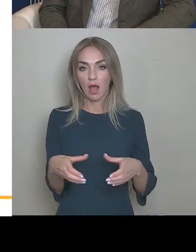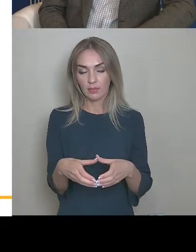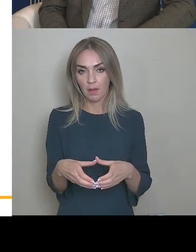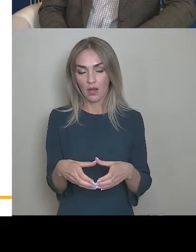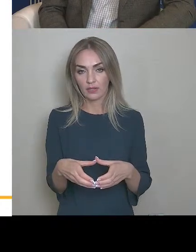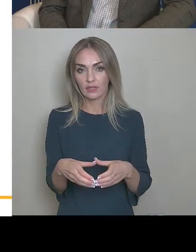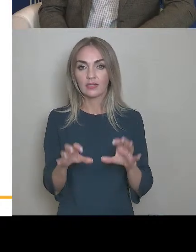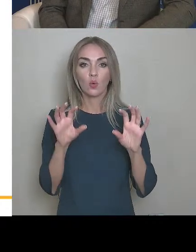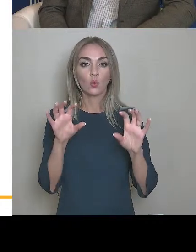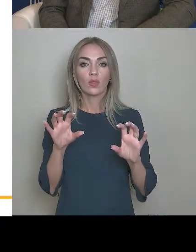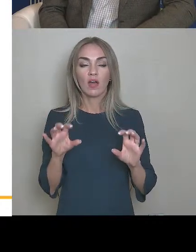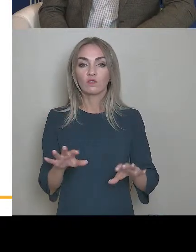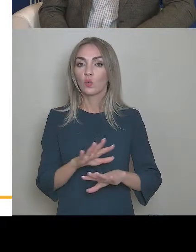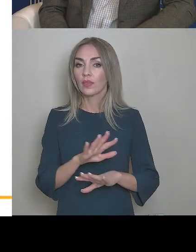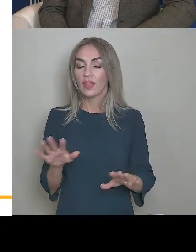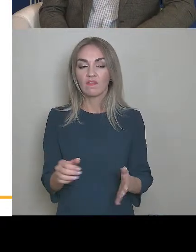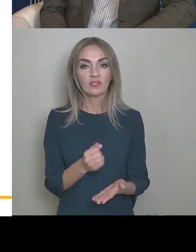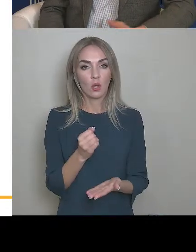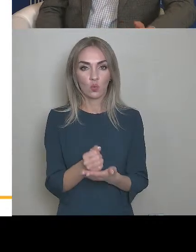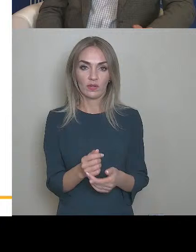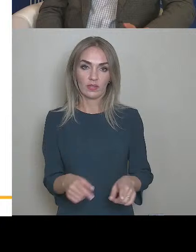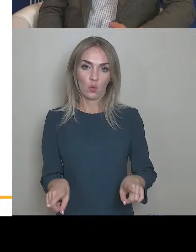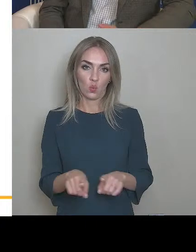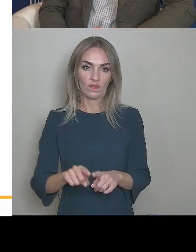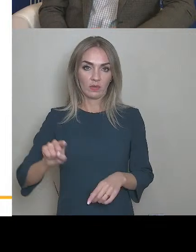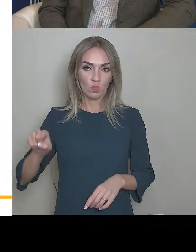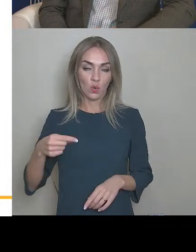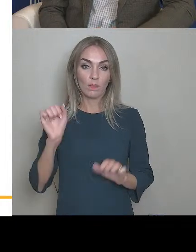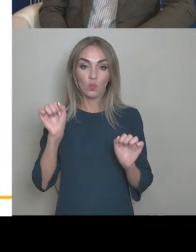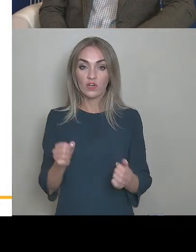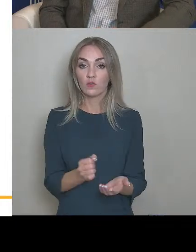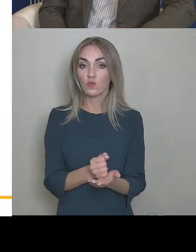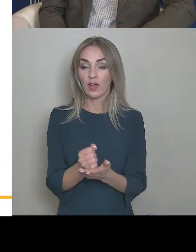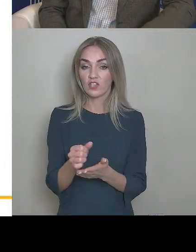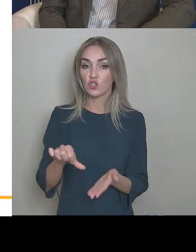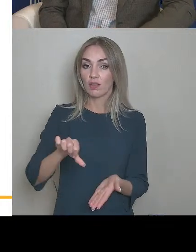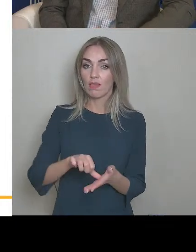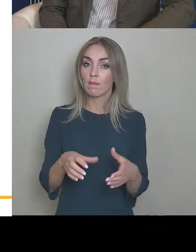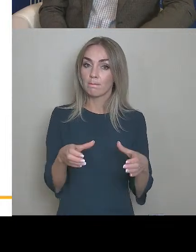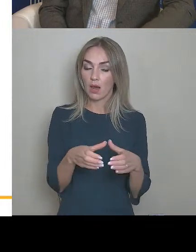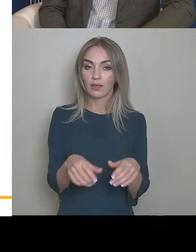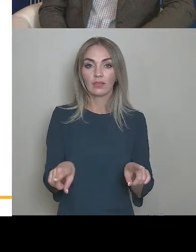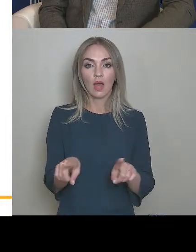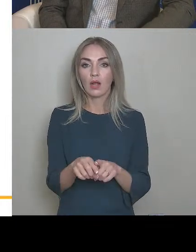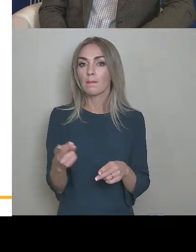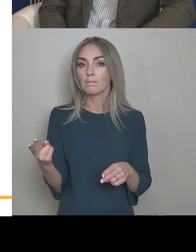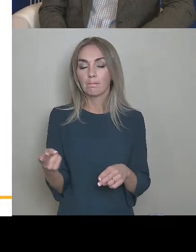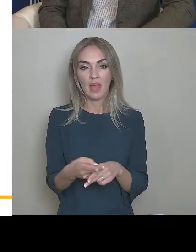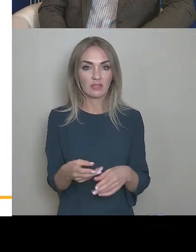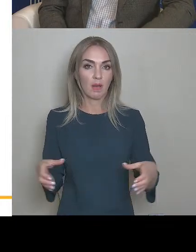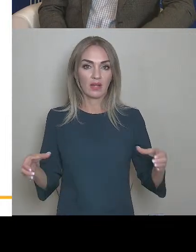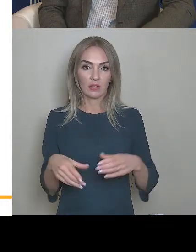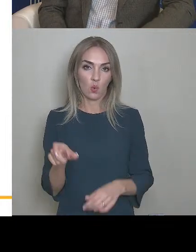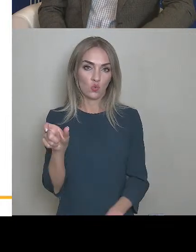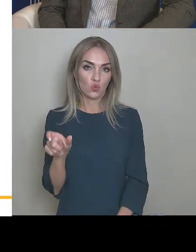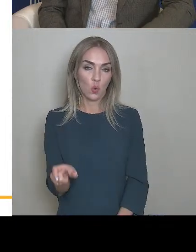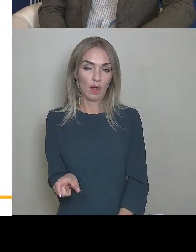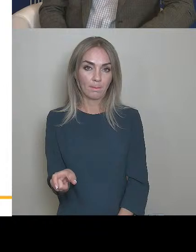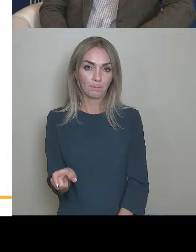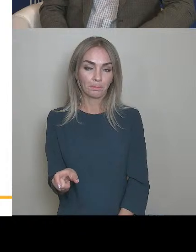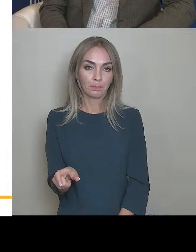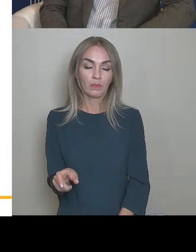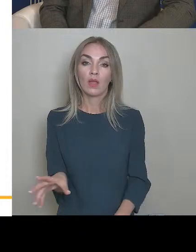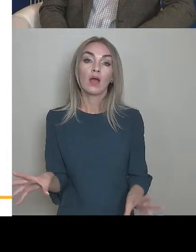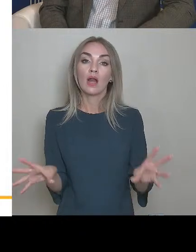party affiliation. The legislation does not impose this requirement. It could be either the member of the party or the